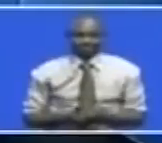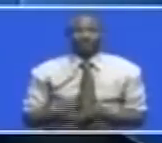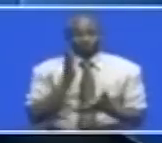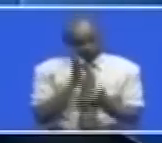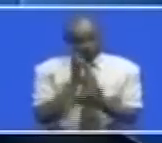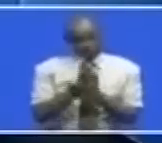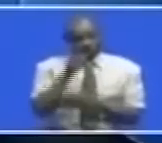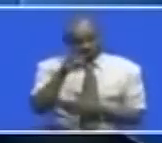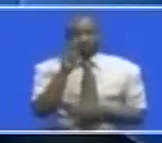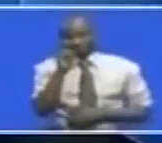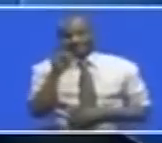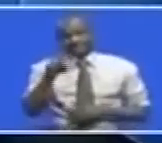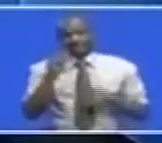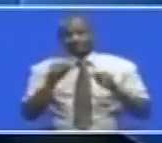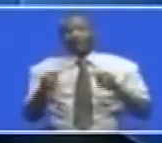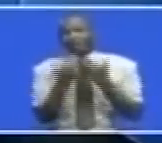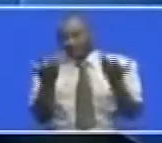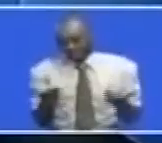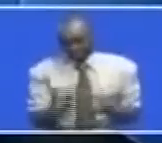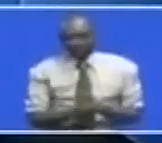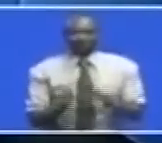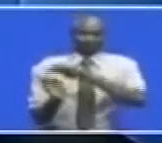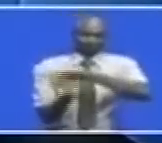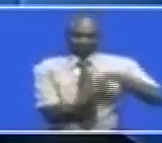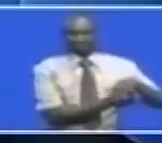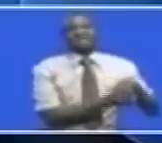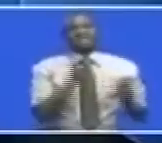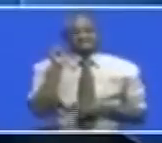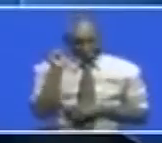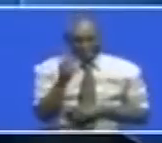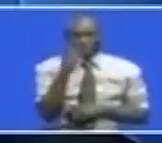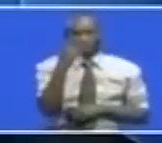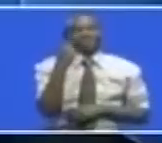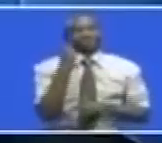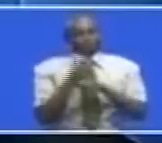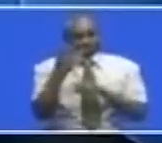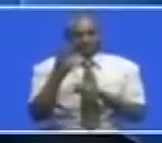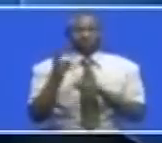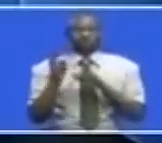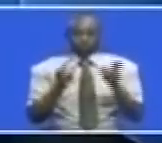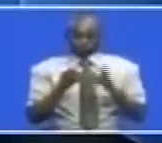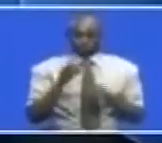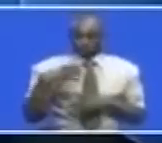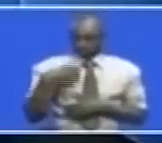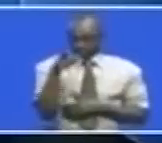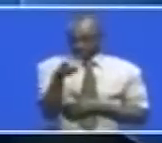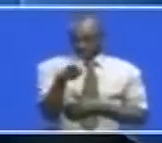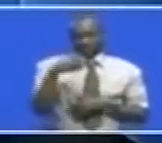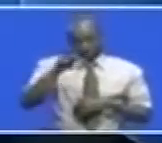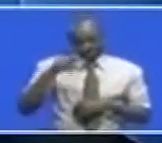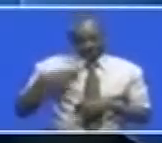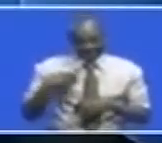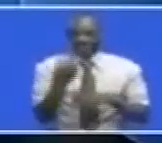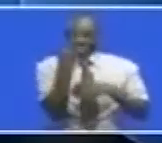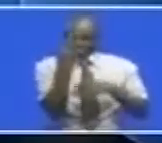Definitely looking forward to see how that race will unfold. But to different news now, Kenya's 2014 Commonwealth Games participant in triathlon, Swale